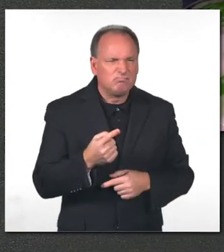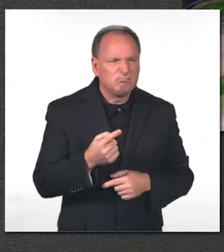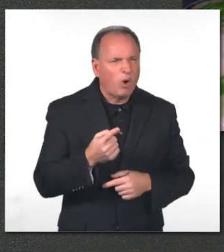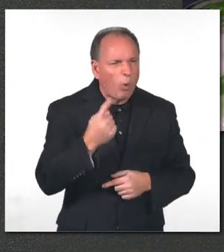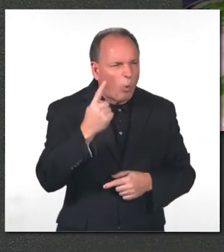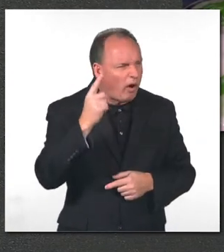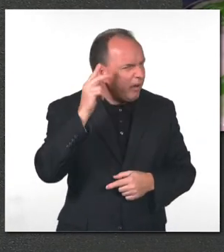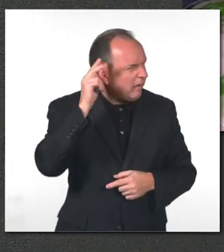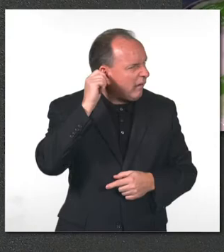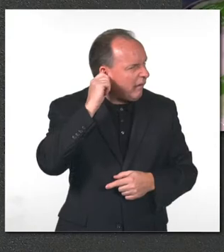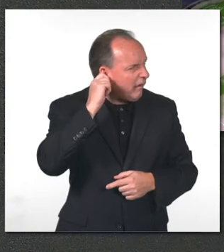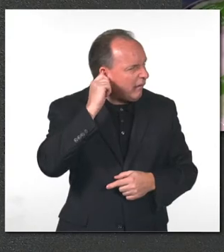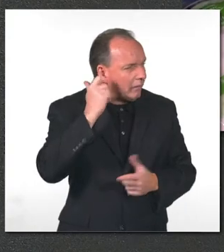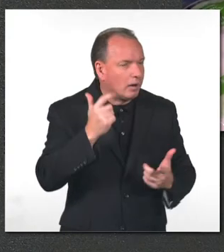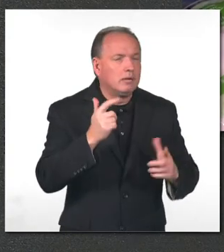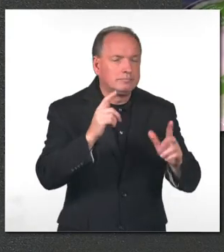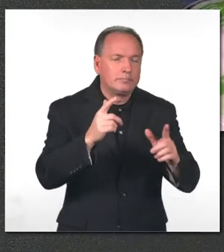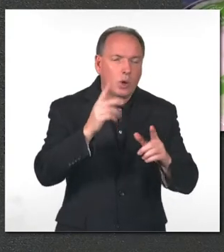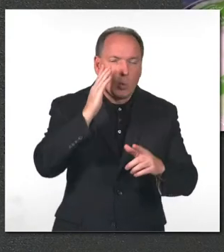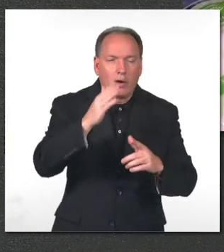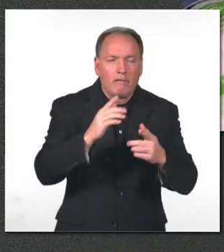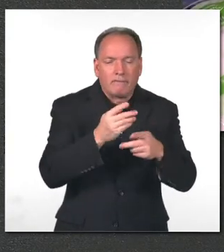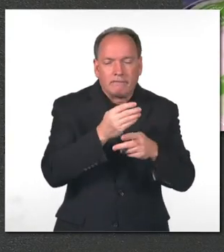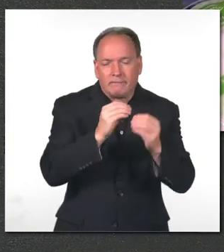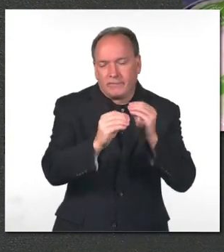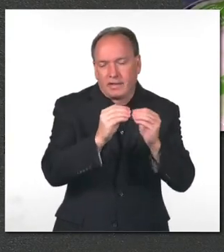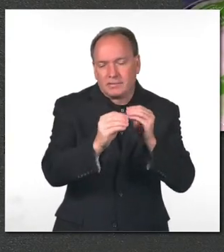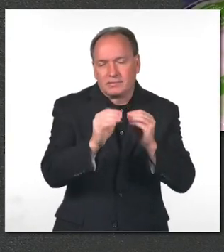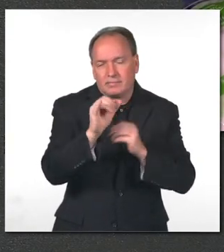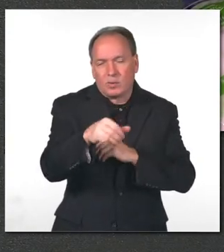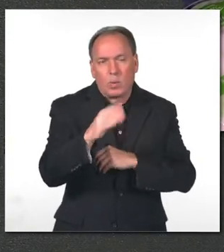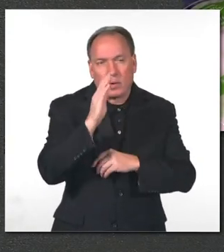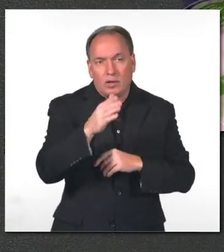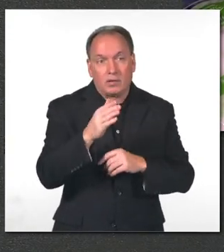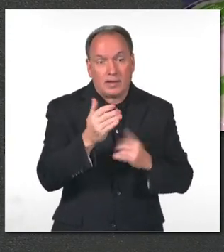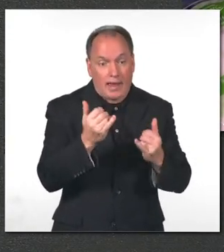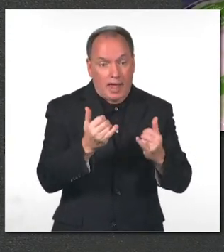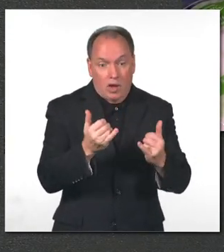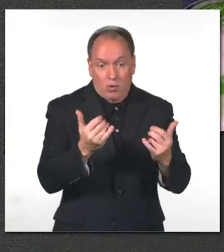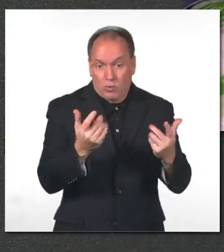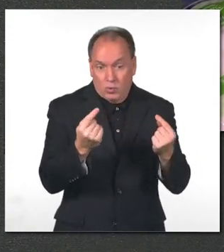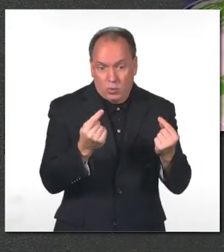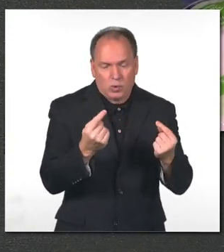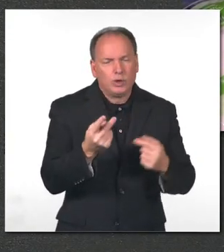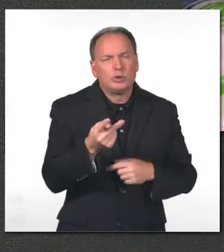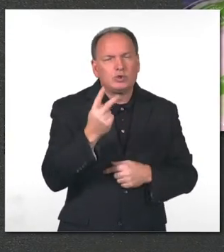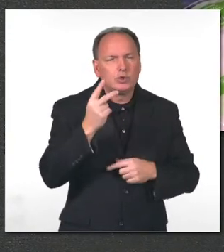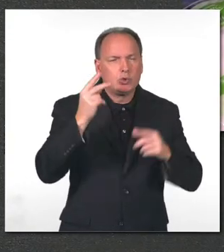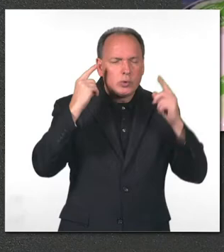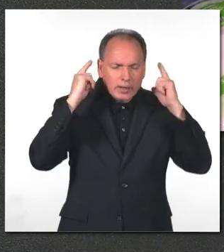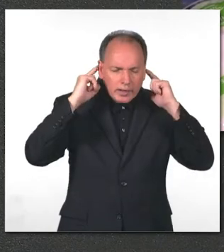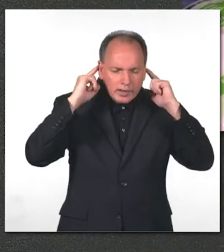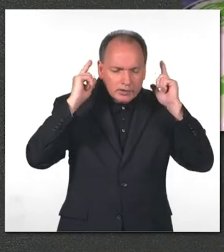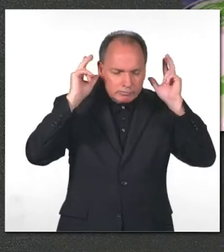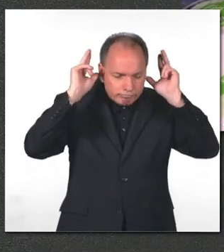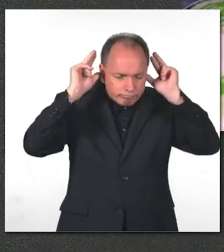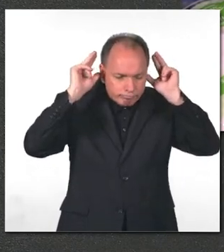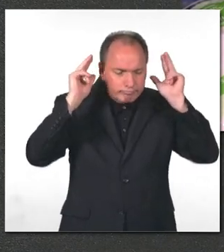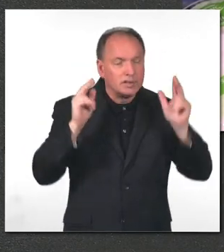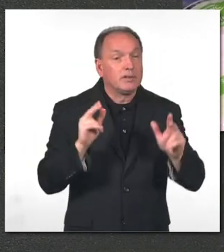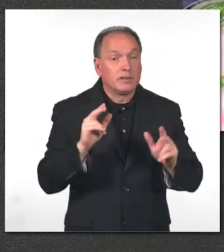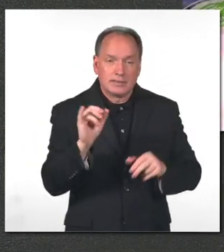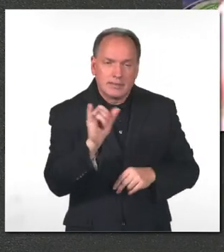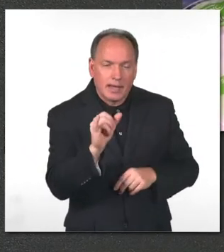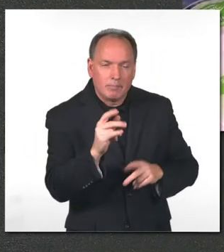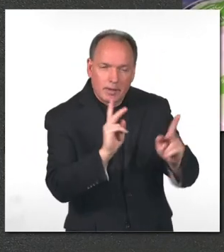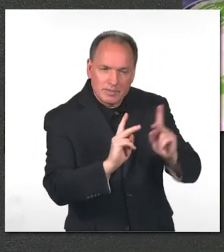but we'll take care of that. Okay, so the next step of just giving your bunny two ears, because we know that bunnies have two ears, just like people have two ears.